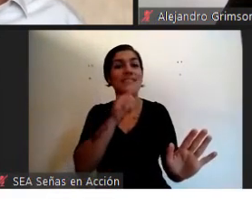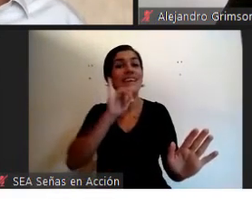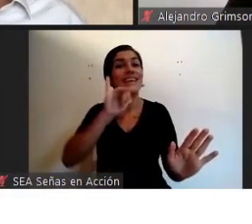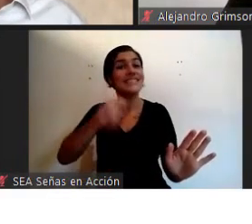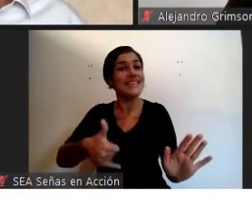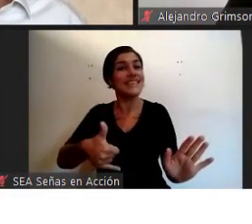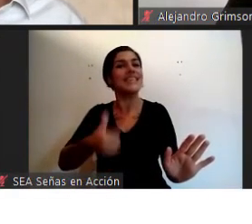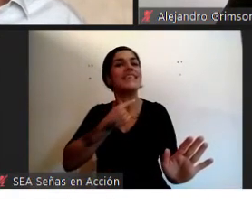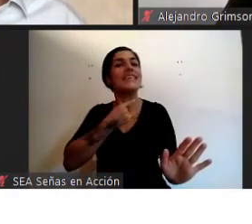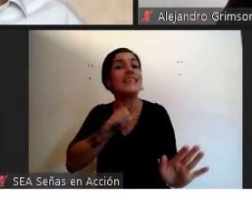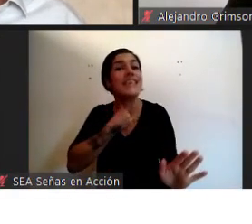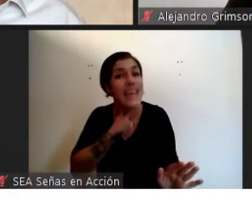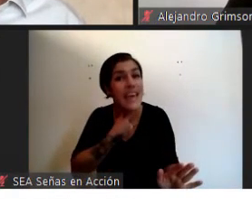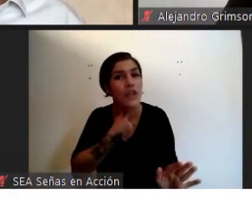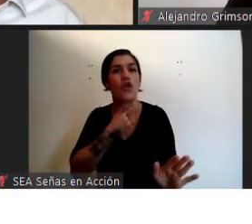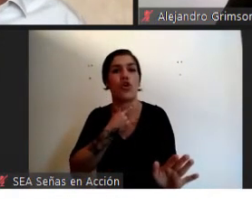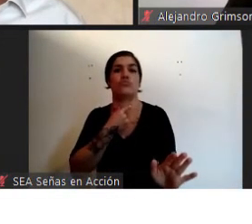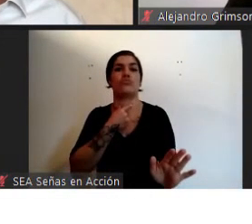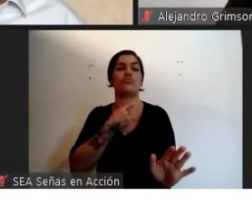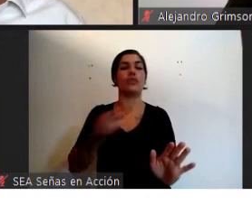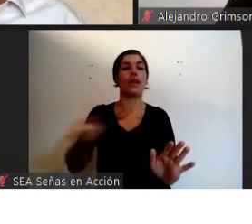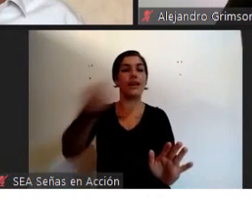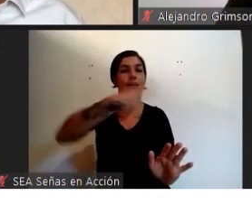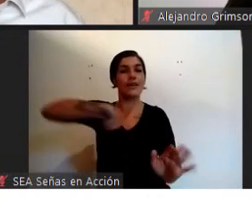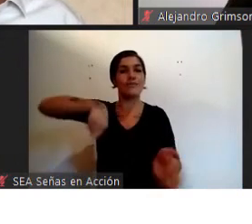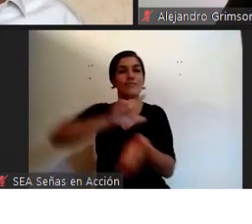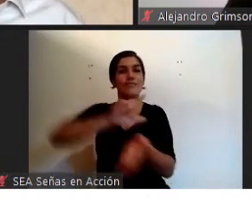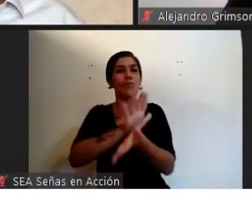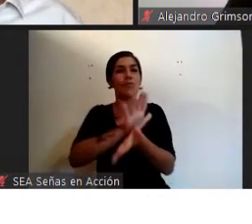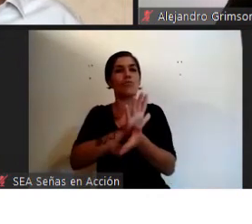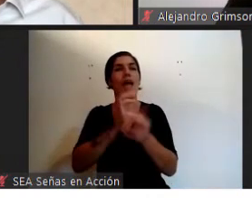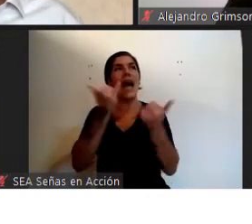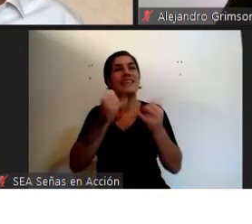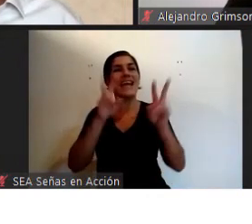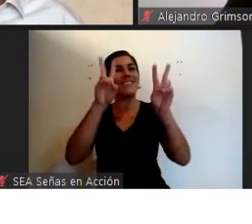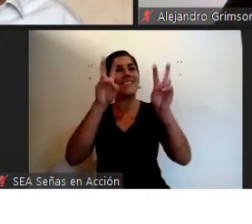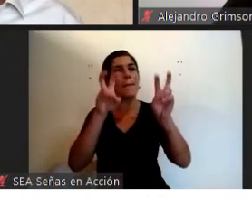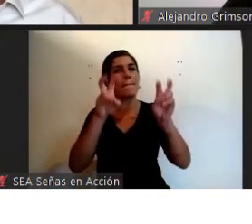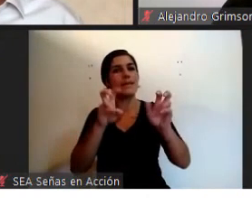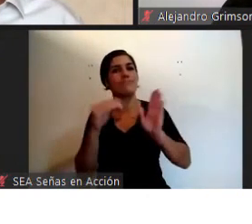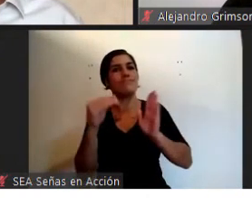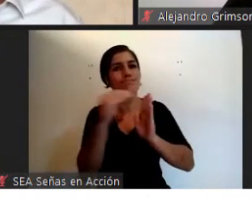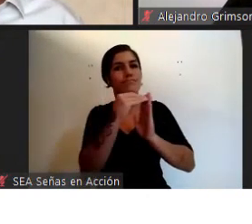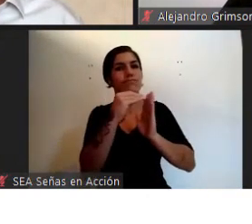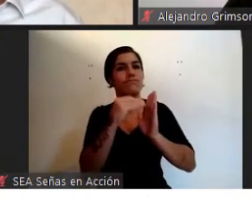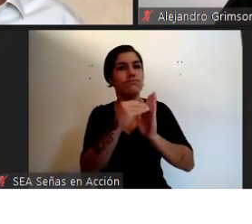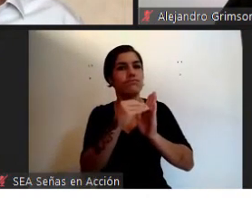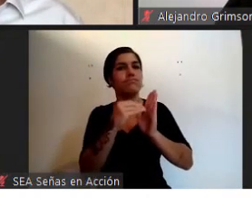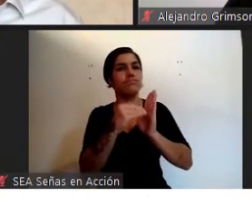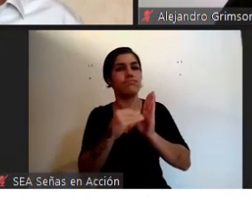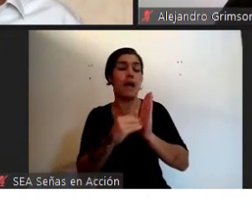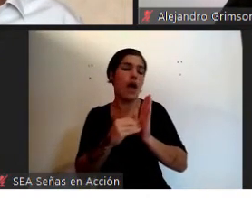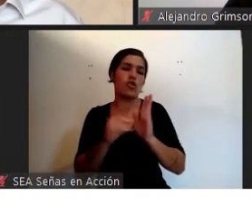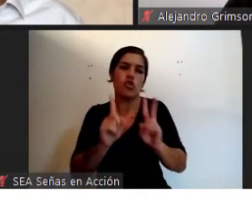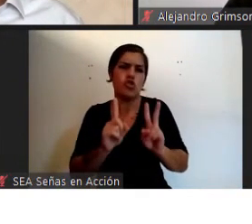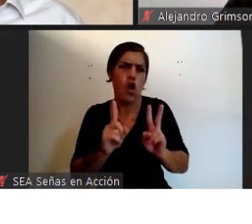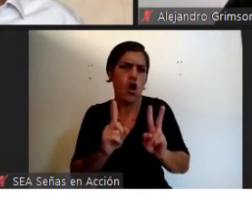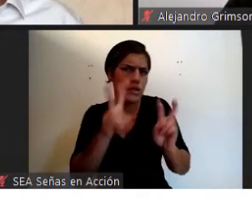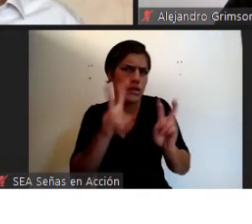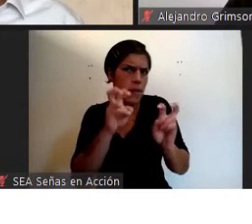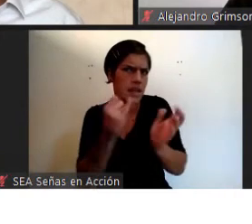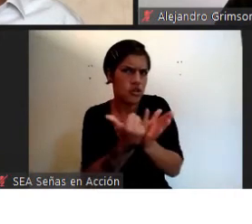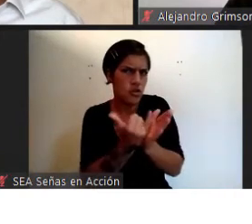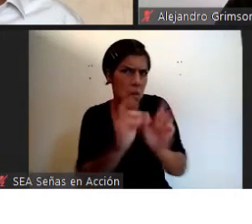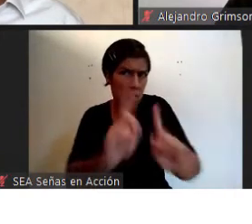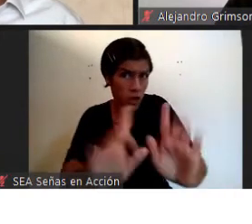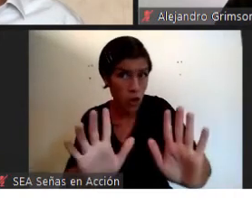on this repertory, maybe we can have keys, minor keys, not because they are not important, but